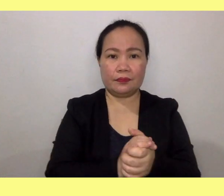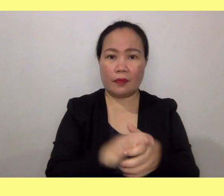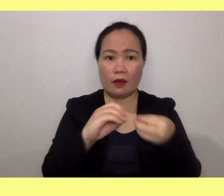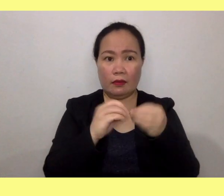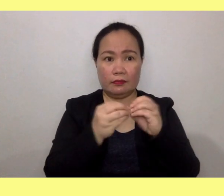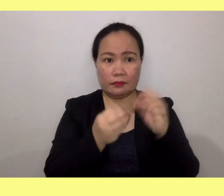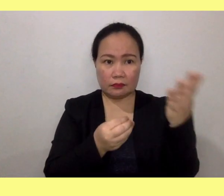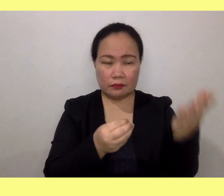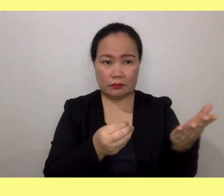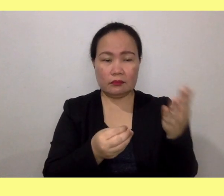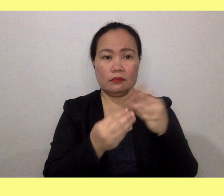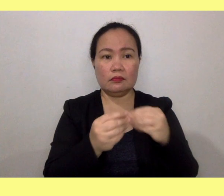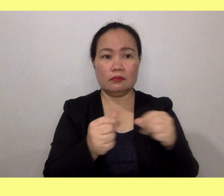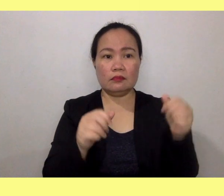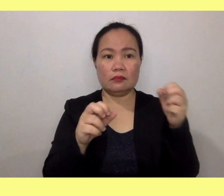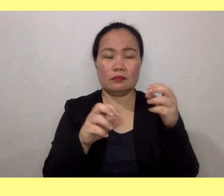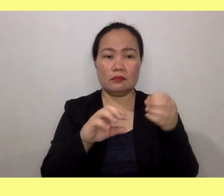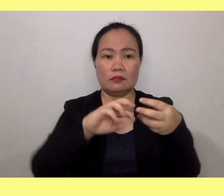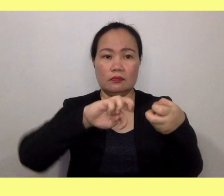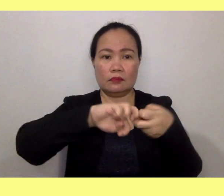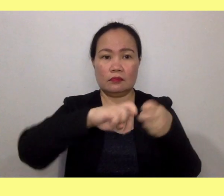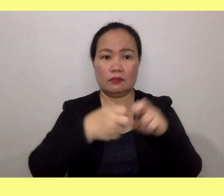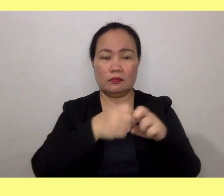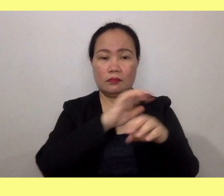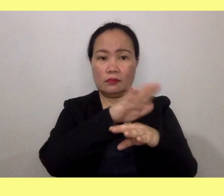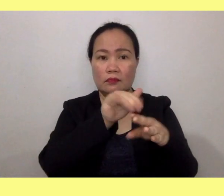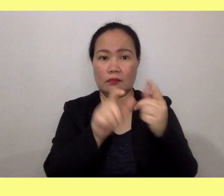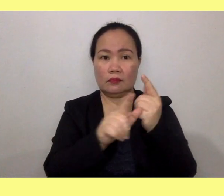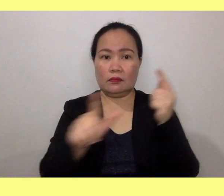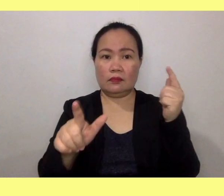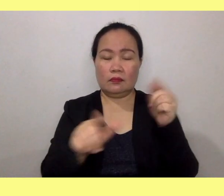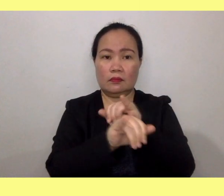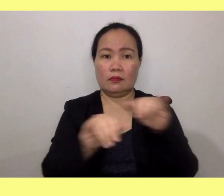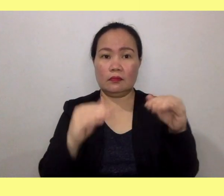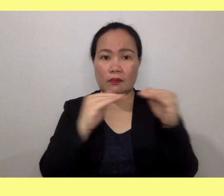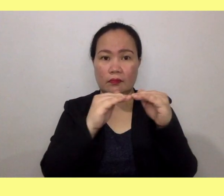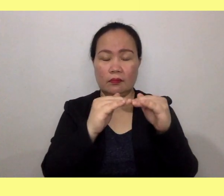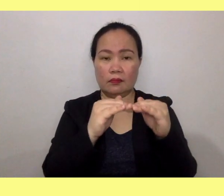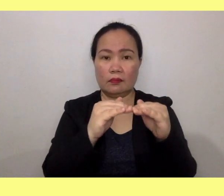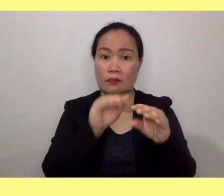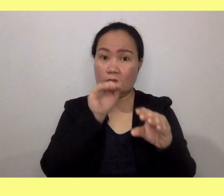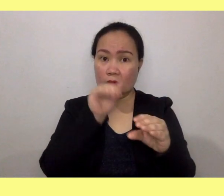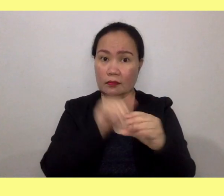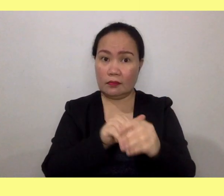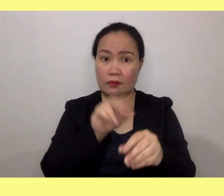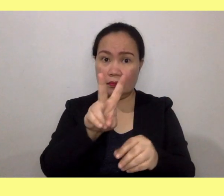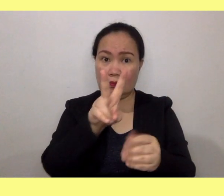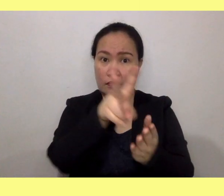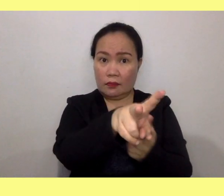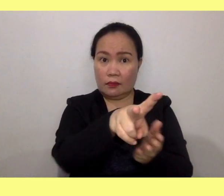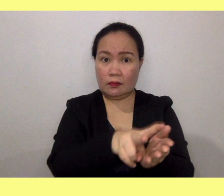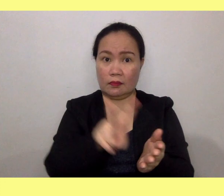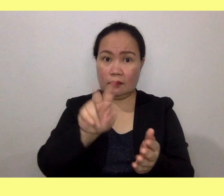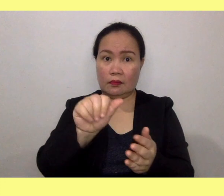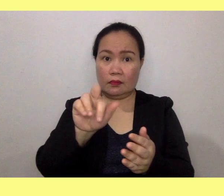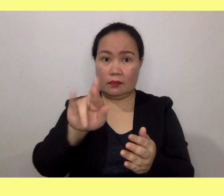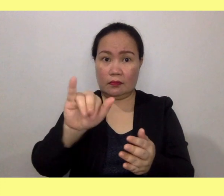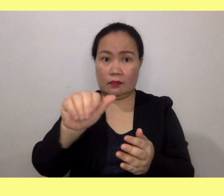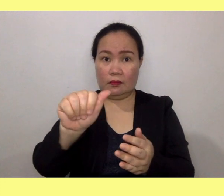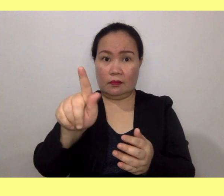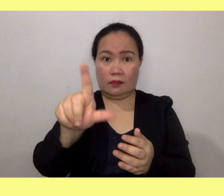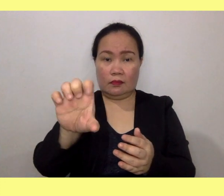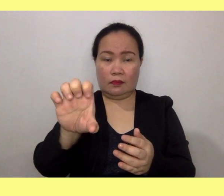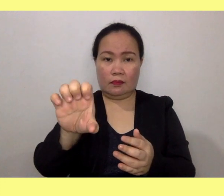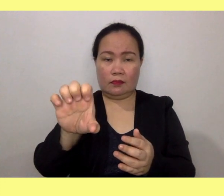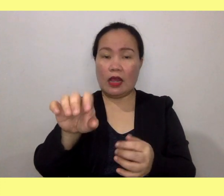example, solve the following problems involving linear inequalities in two variables. So, bago tayo mag-proceed sa ating